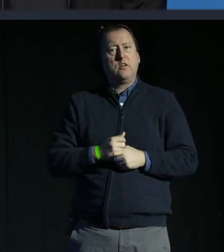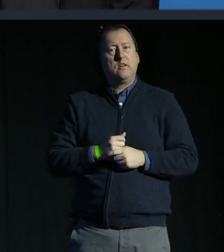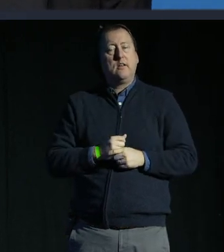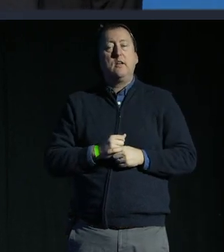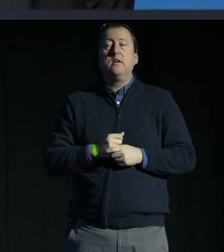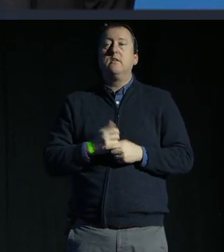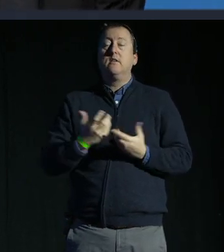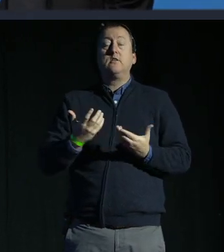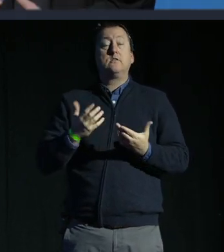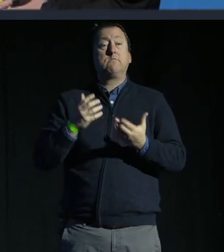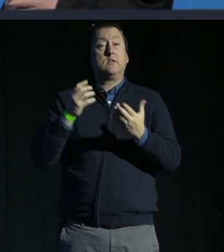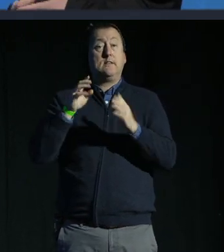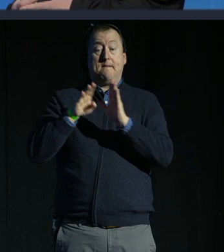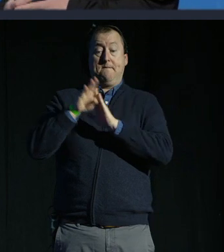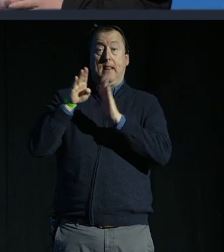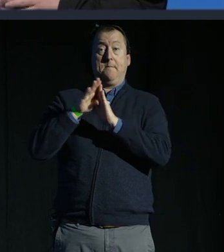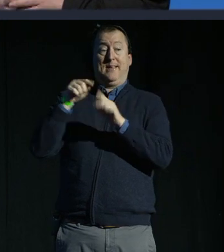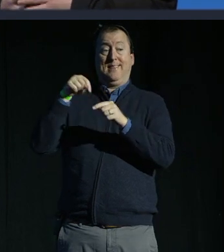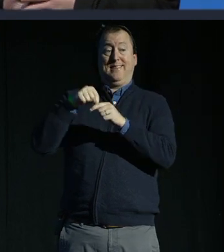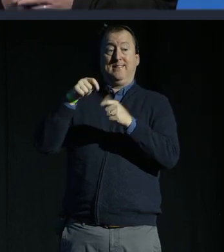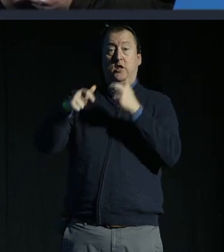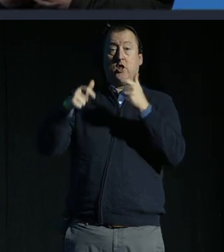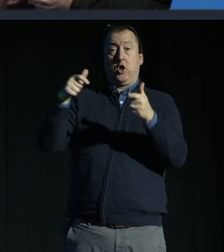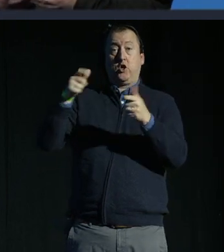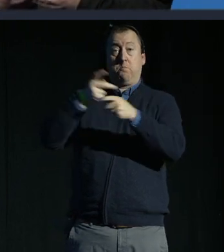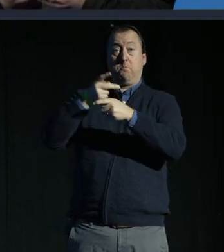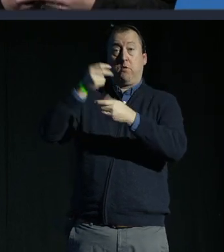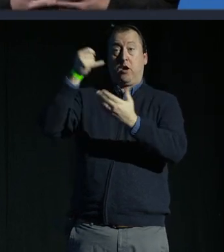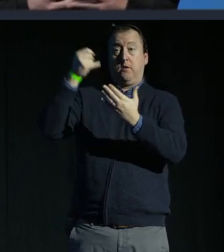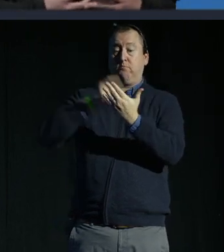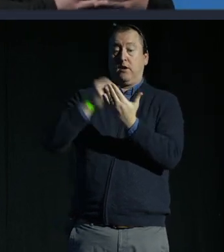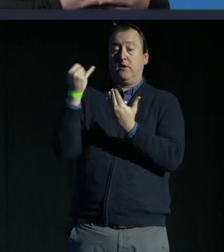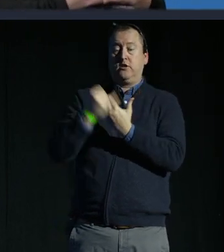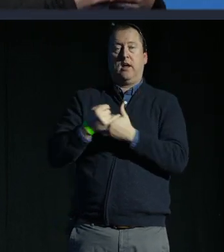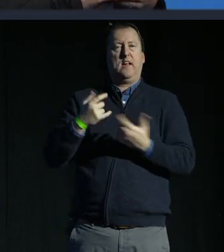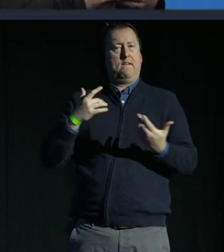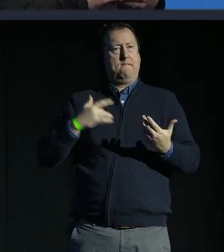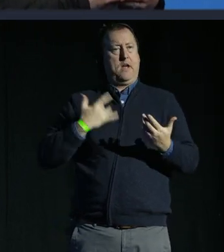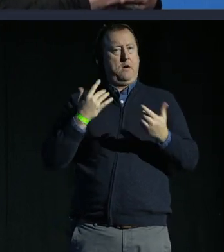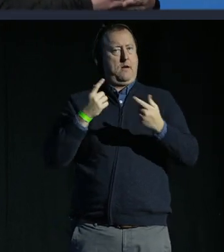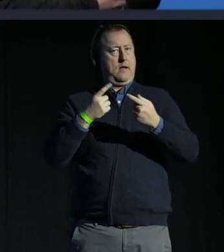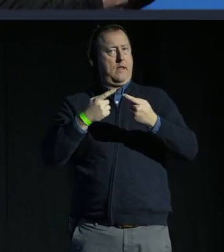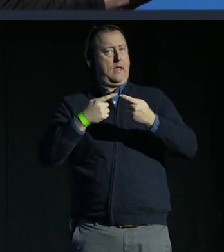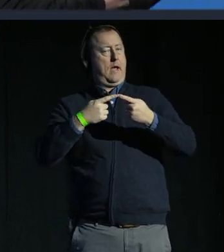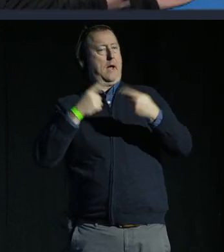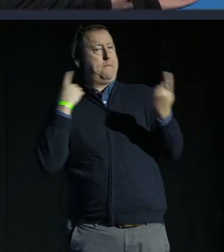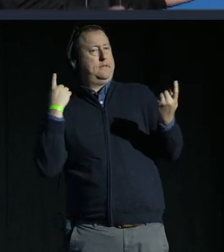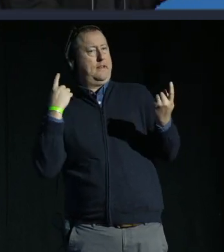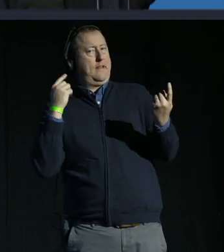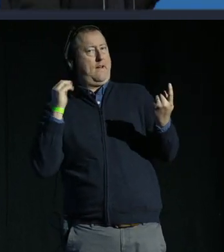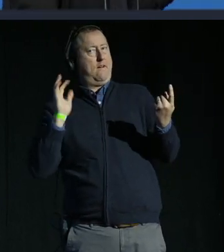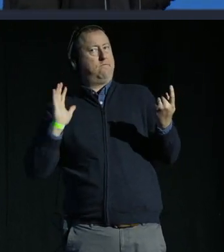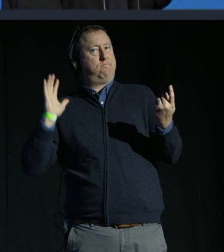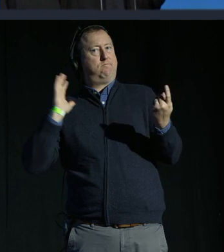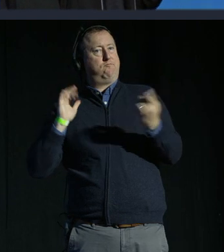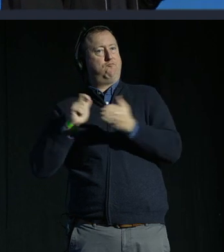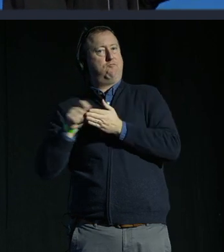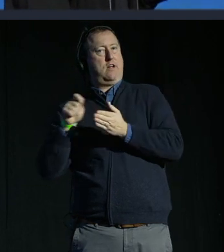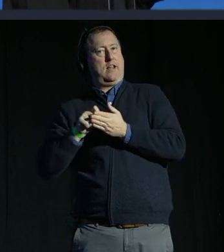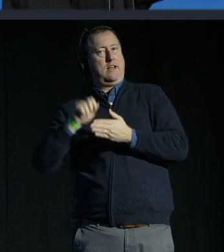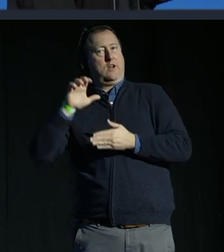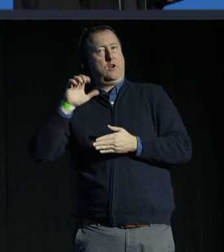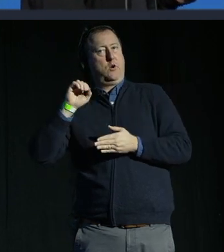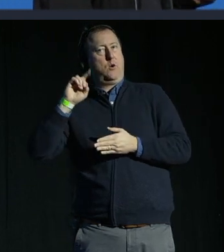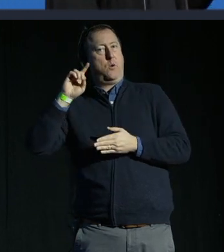of ways, developing in this larger project felt exactly the opposite of what writing DBT code in the early days had felt